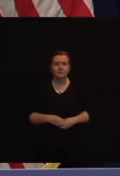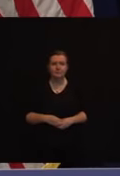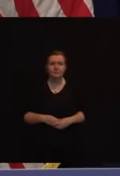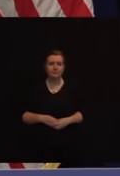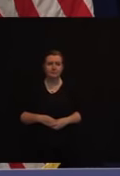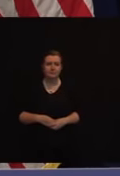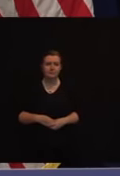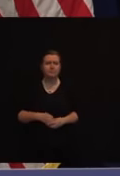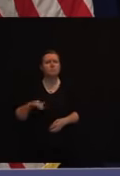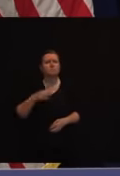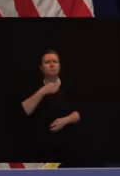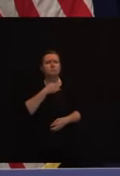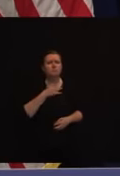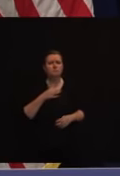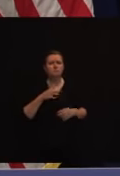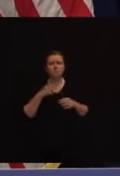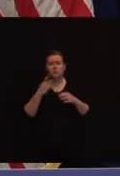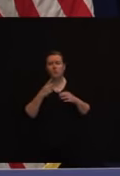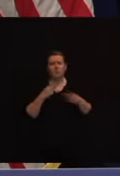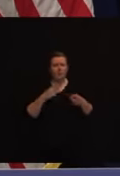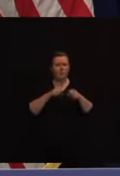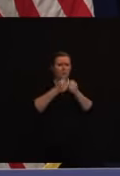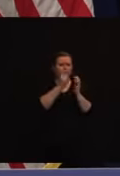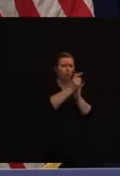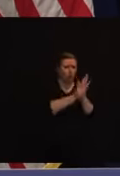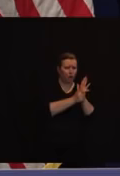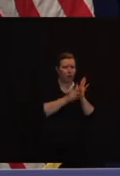positive tests, I would imagine that's going to be hard